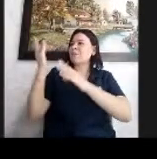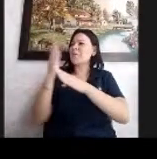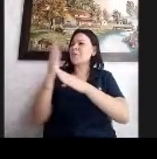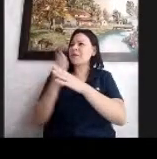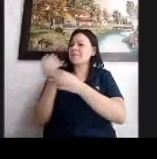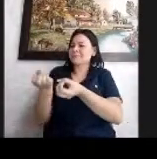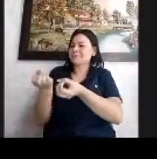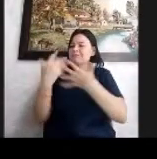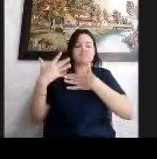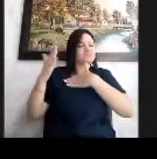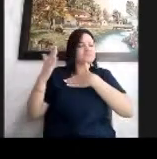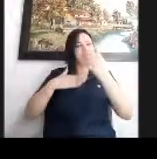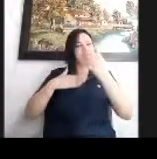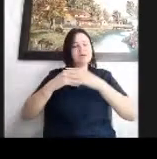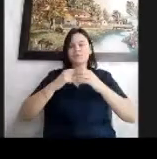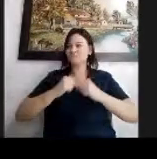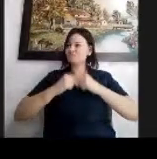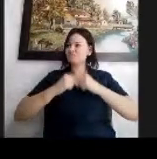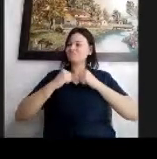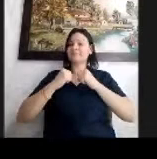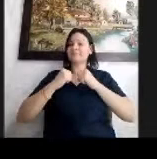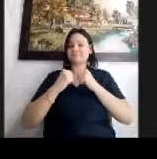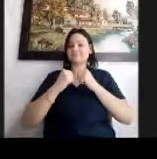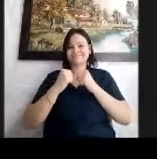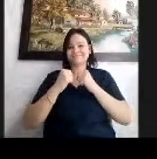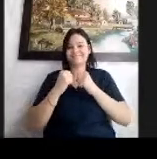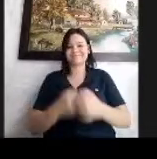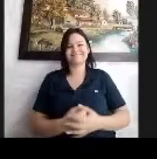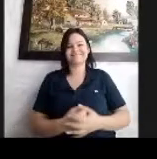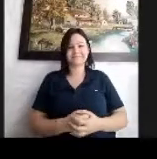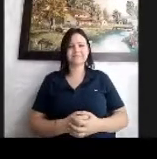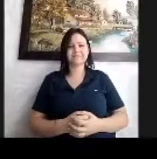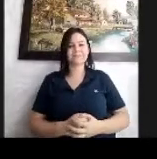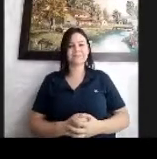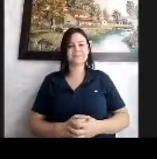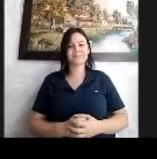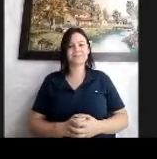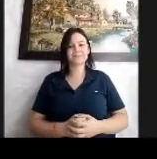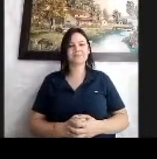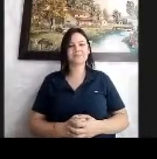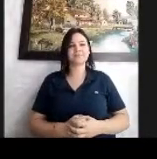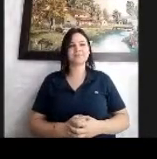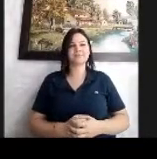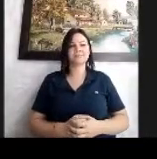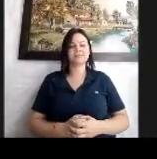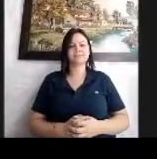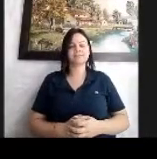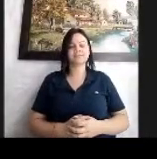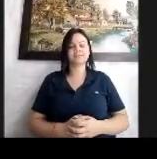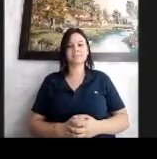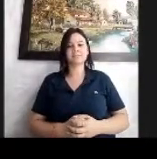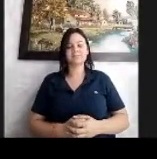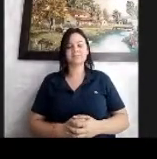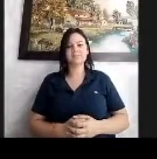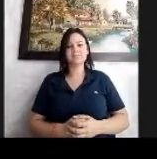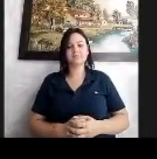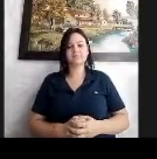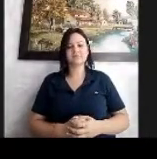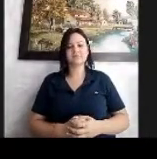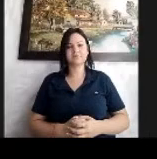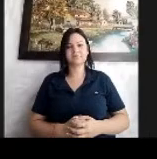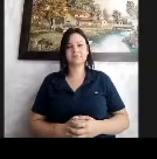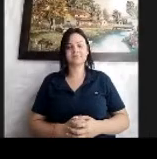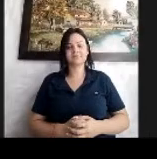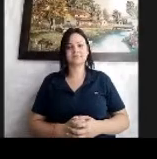And it's difficult to be calm when there's trouble all around, and especially like